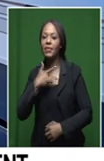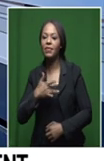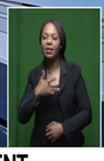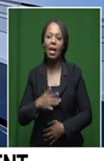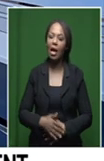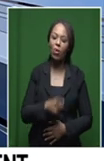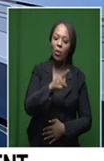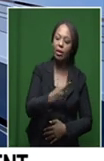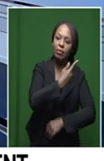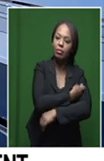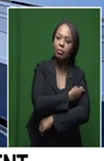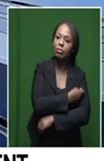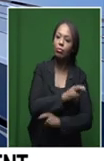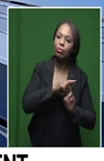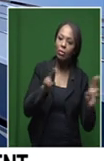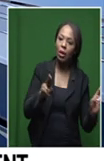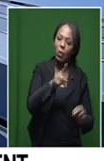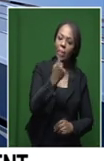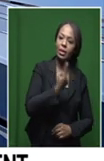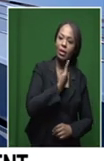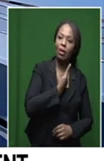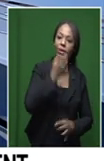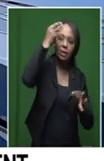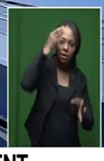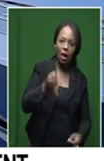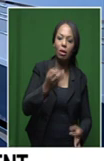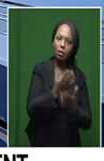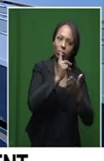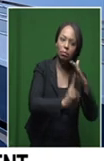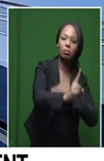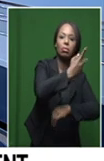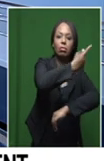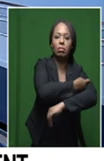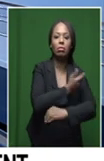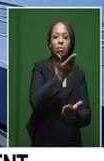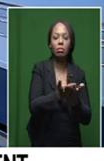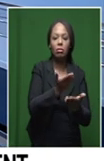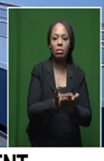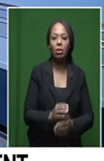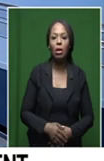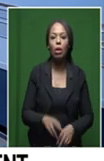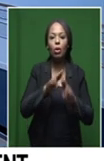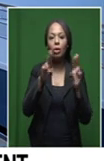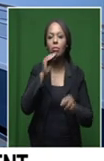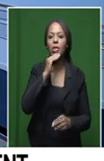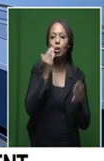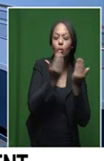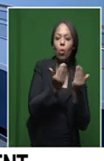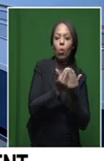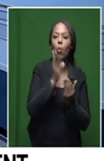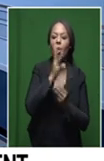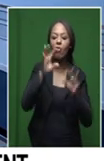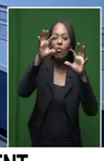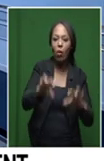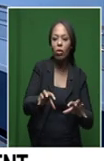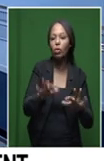getting the vaccine, they themselves, over the age of 12, are able to go out to a facility and get the vaccine. Not that, the schools are going to give, or